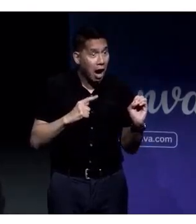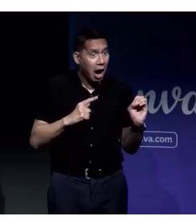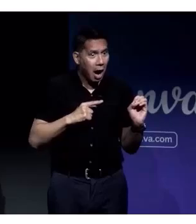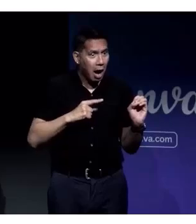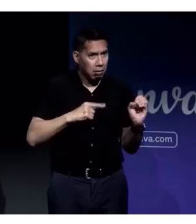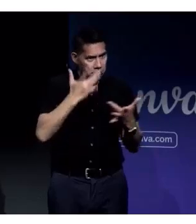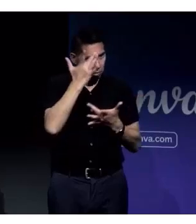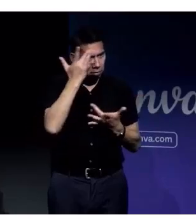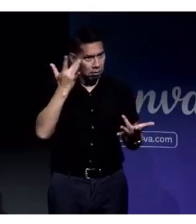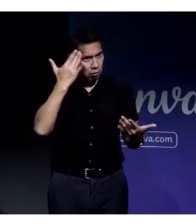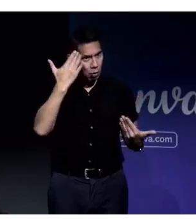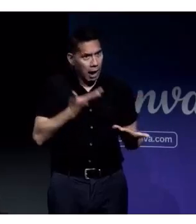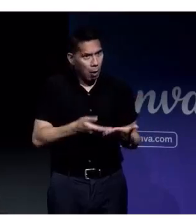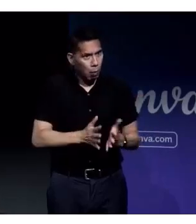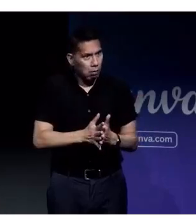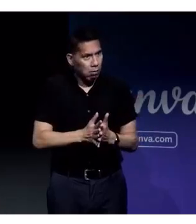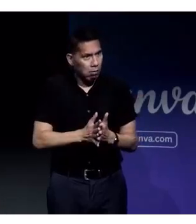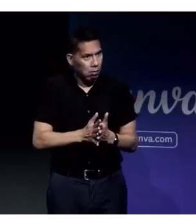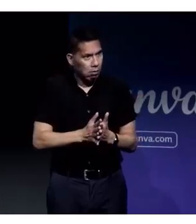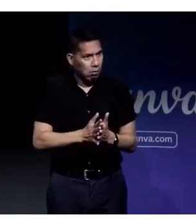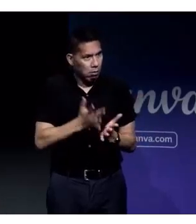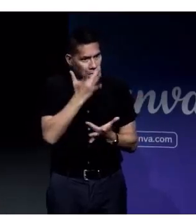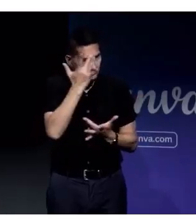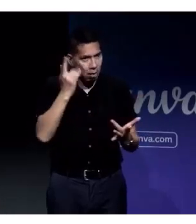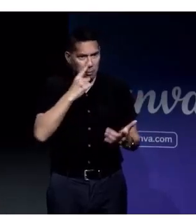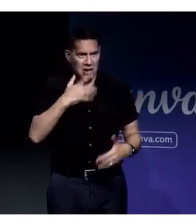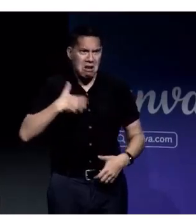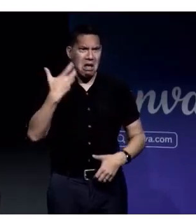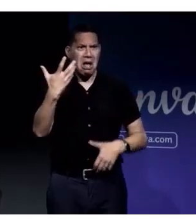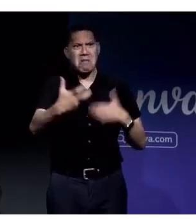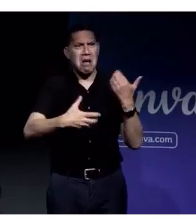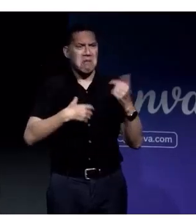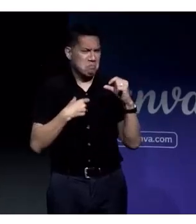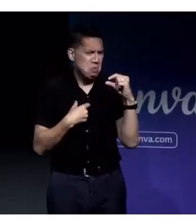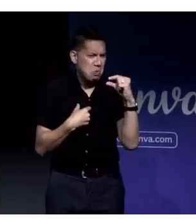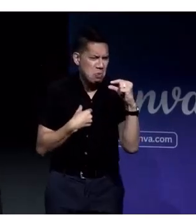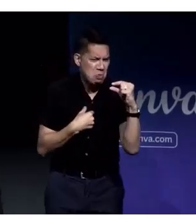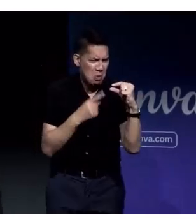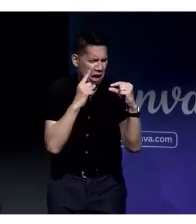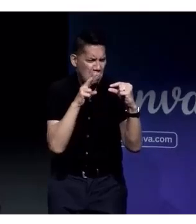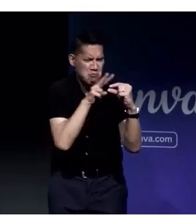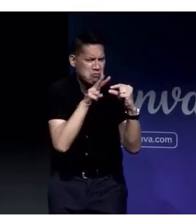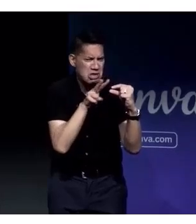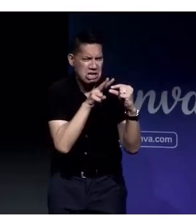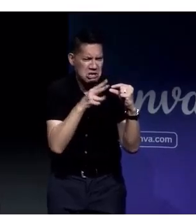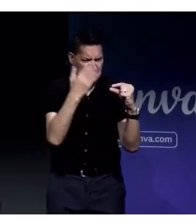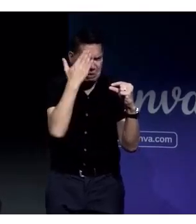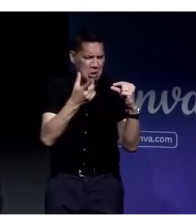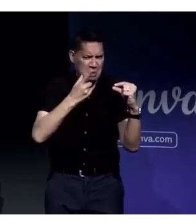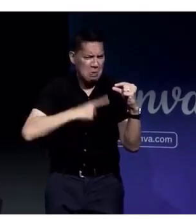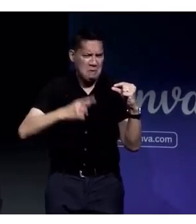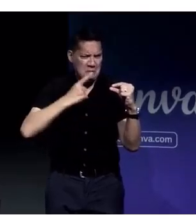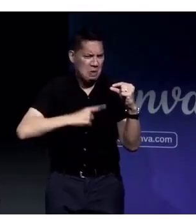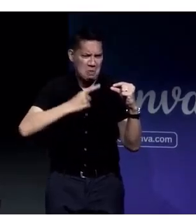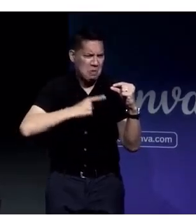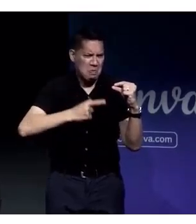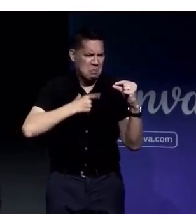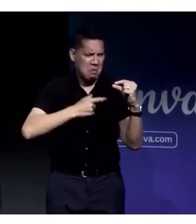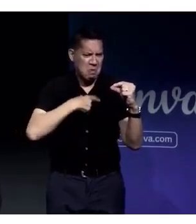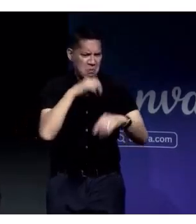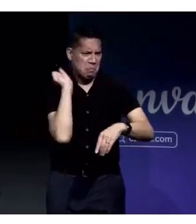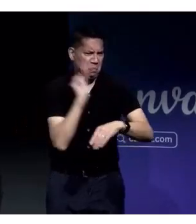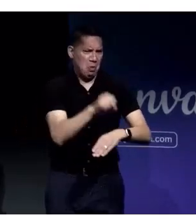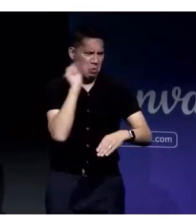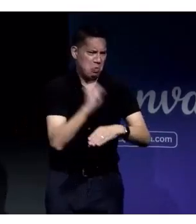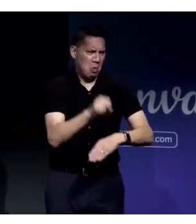nobody used it. Everyone complained that the text was small. I can't read this thing. I don't know where I'm going. I'm not going to use this.